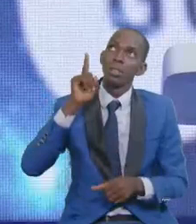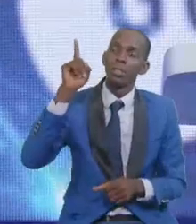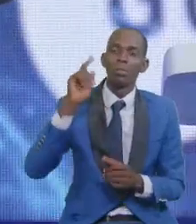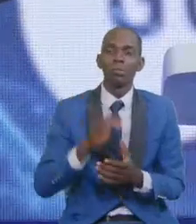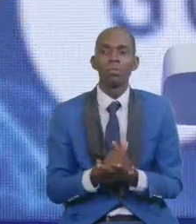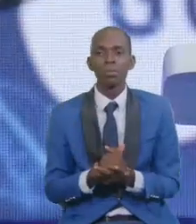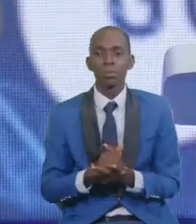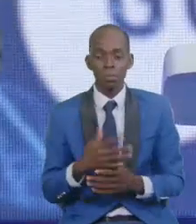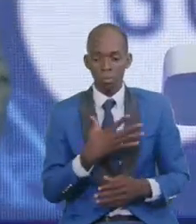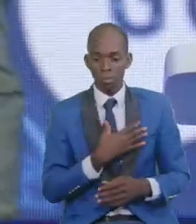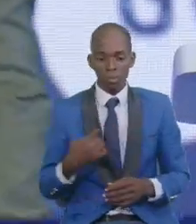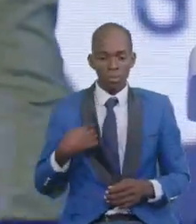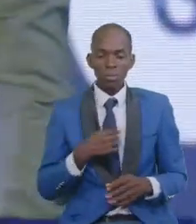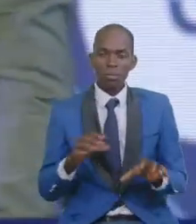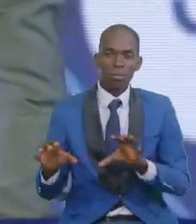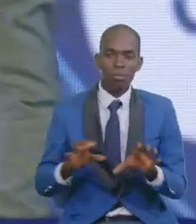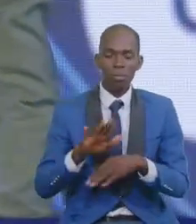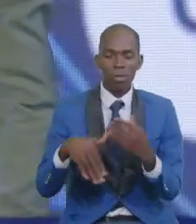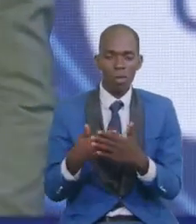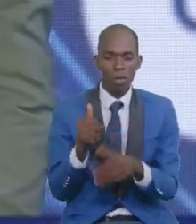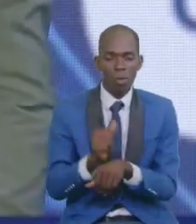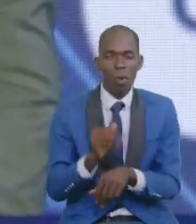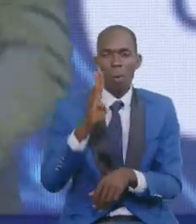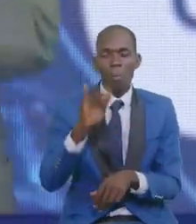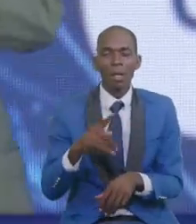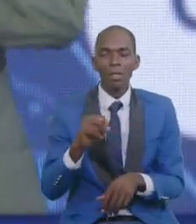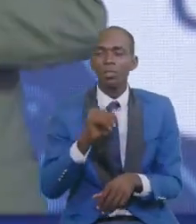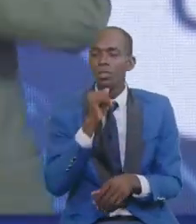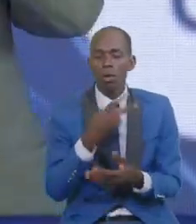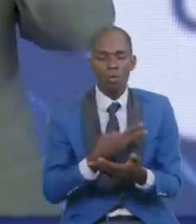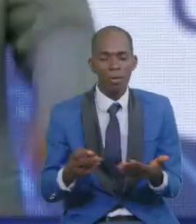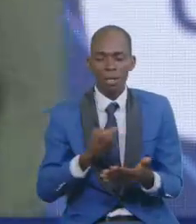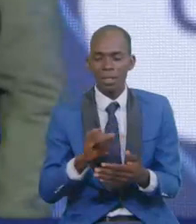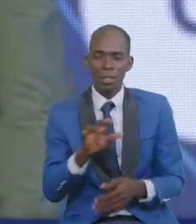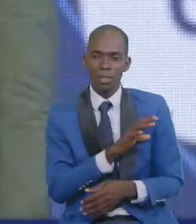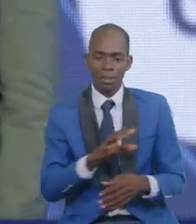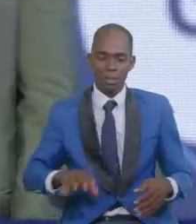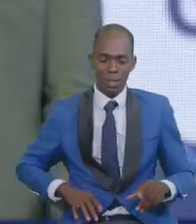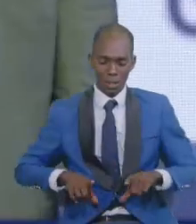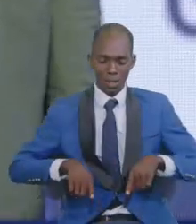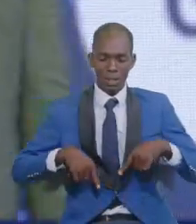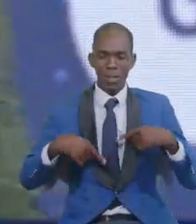And we do all the work by the unfailing Christ dwelling inside us.